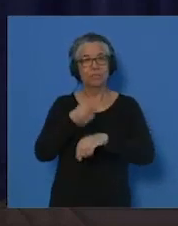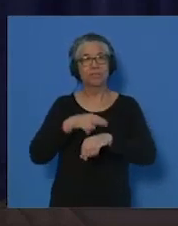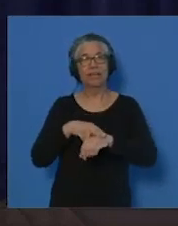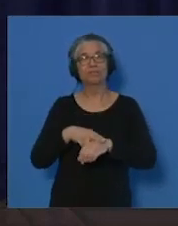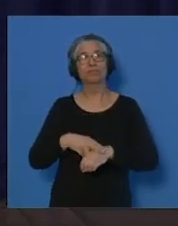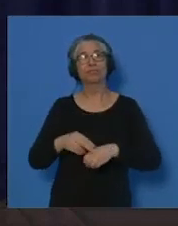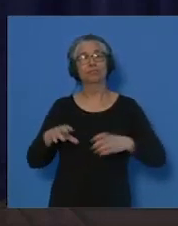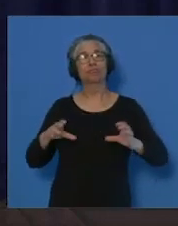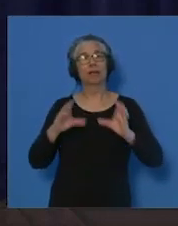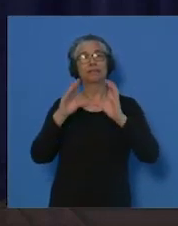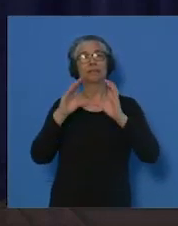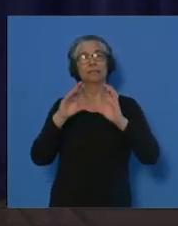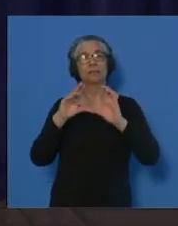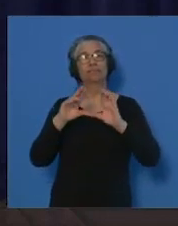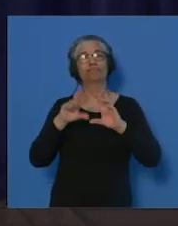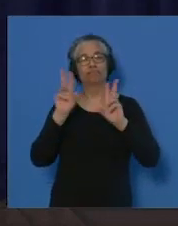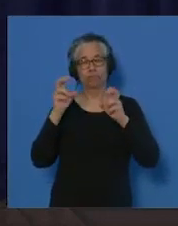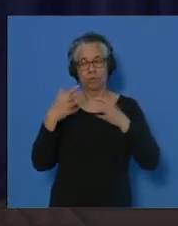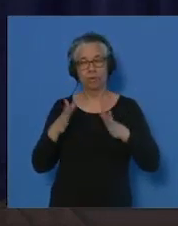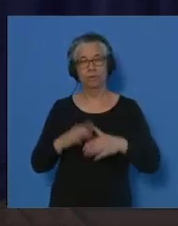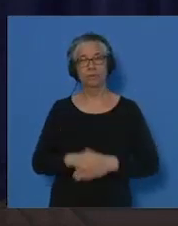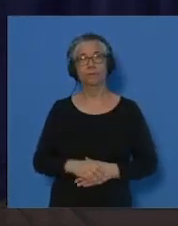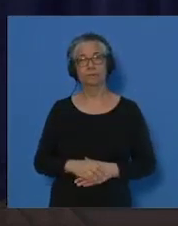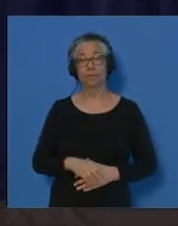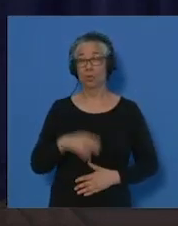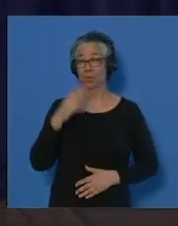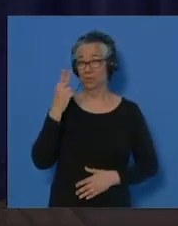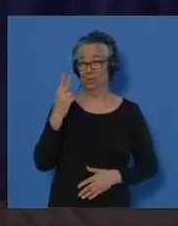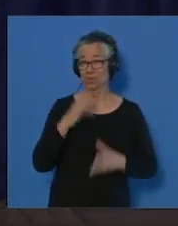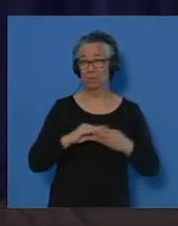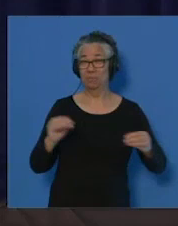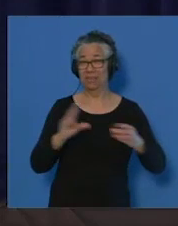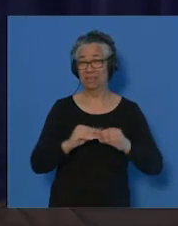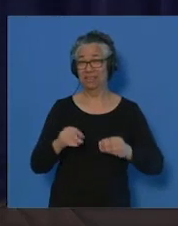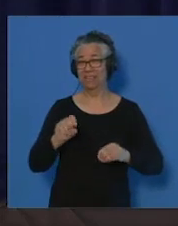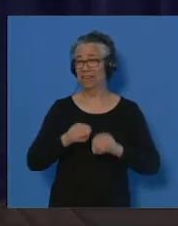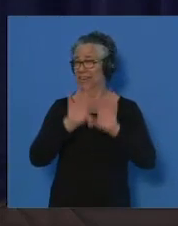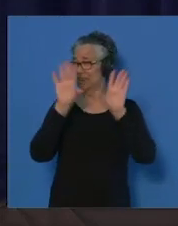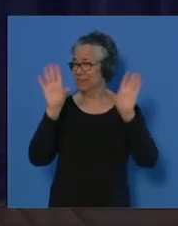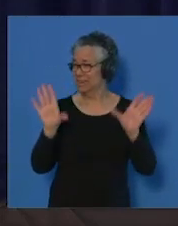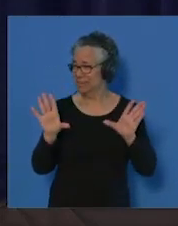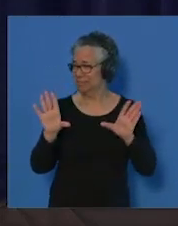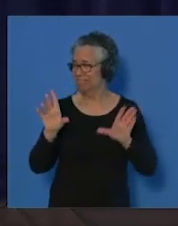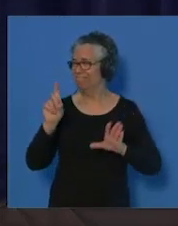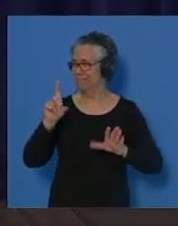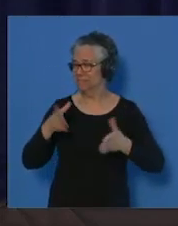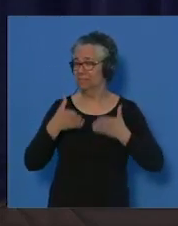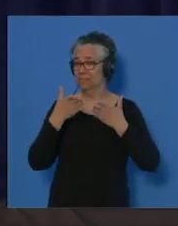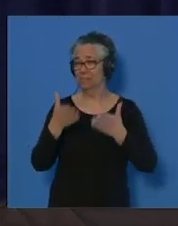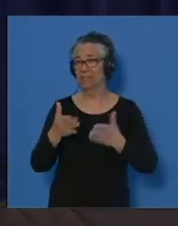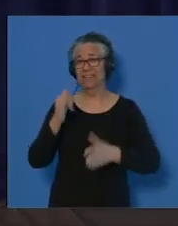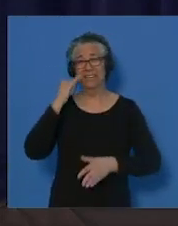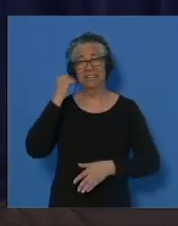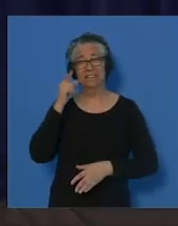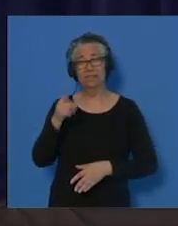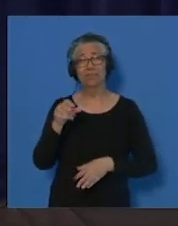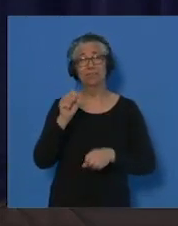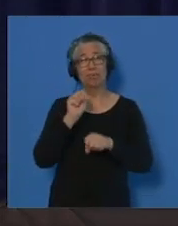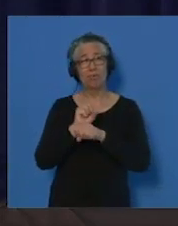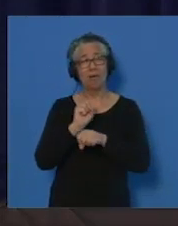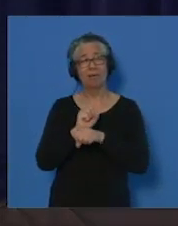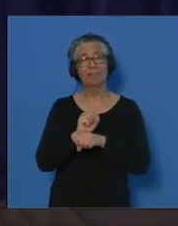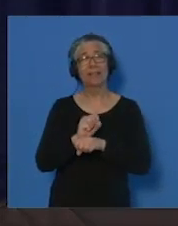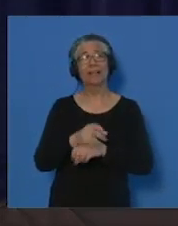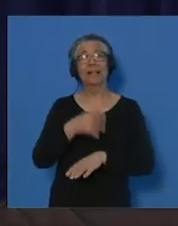quote. There are two clear messages that I wish to give this evening. If you are employed by a senior's